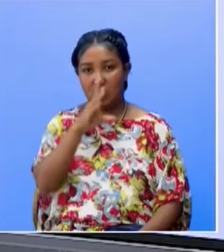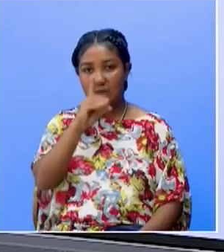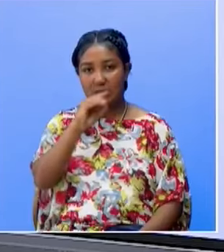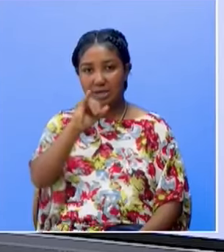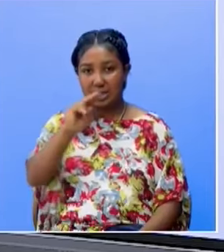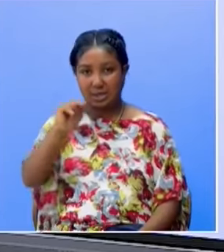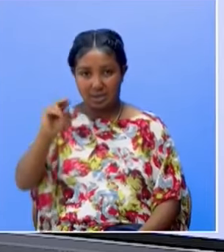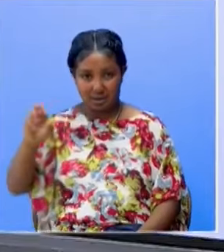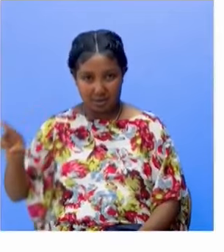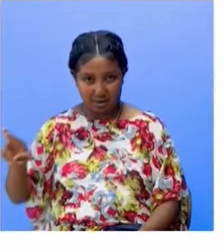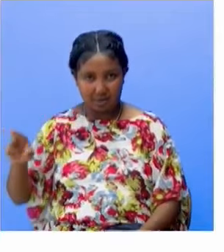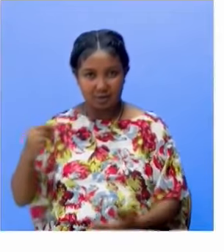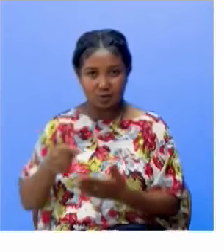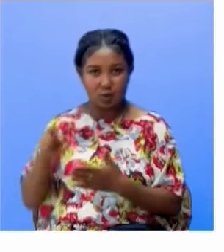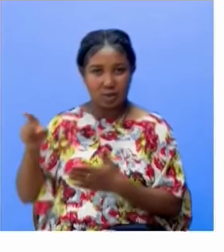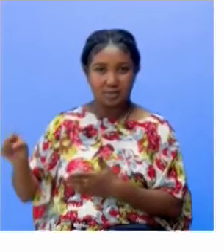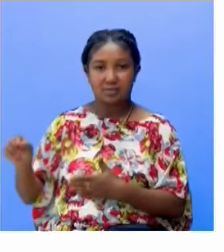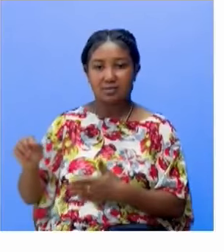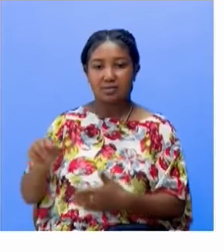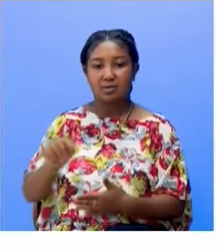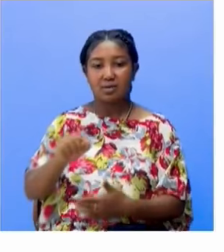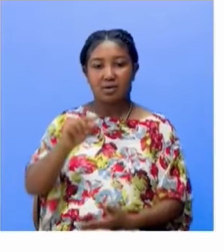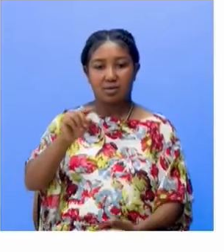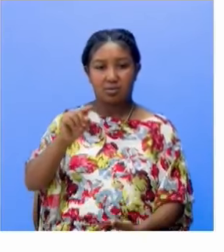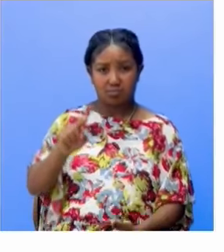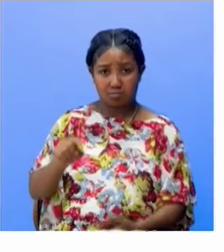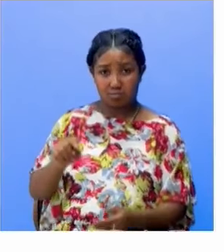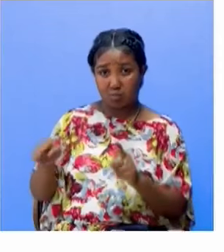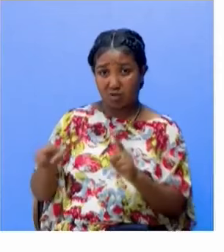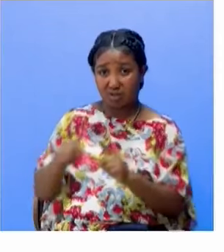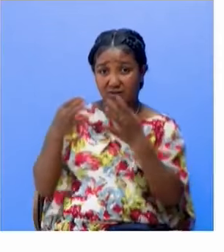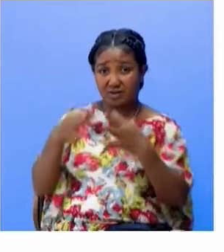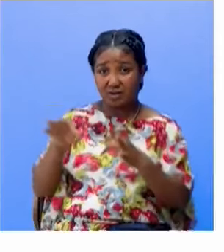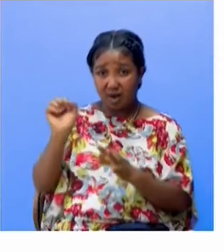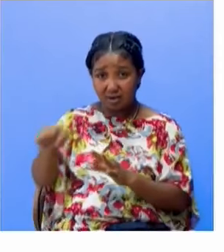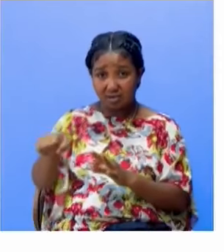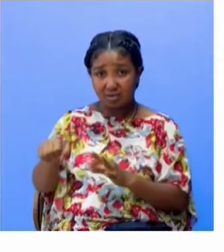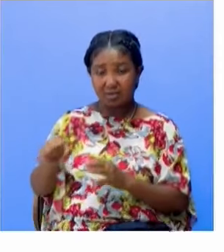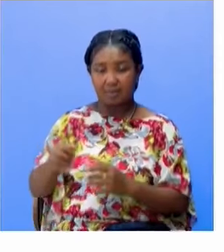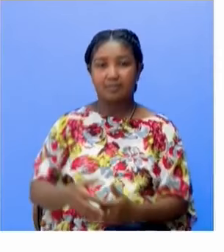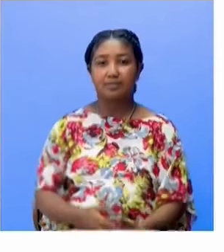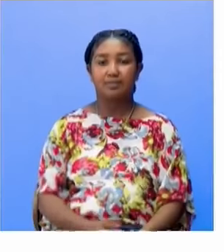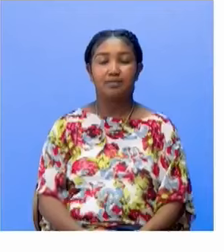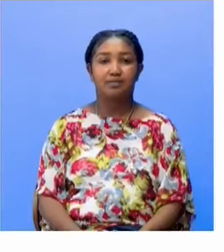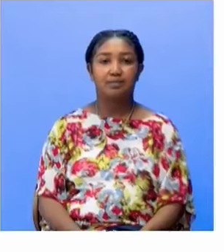This one is affirmative, isn't it? Bravo.